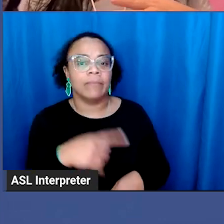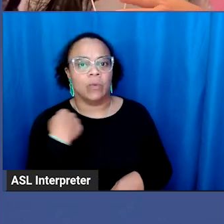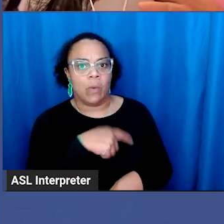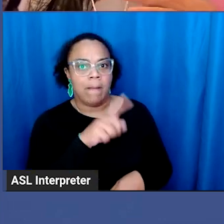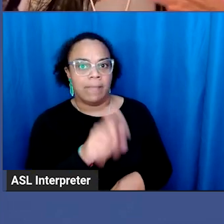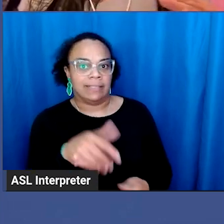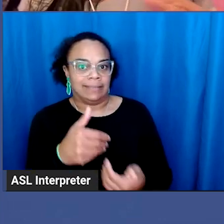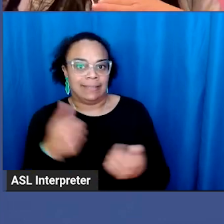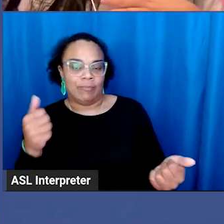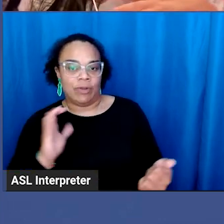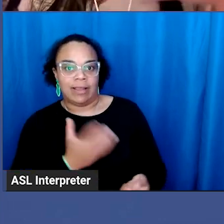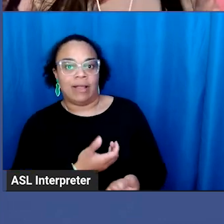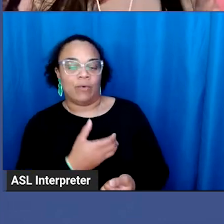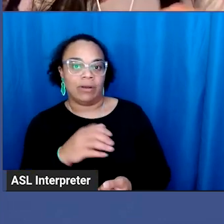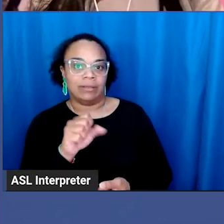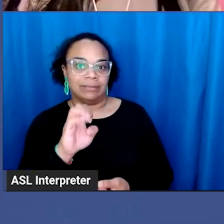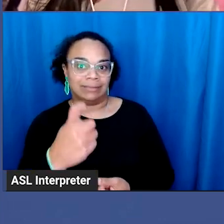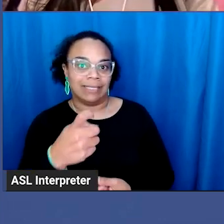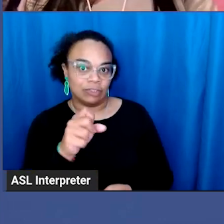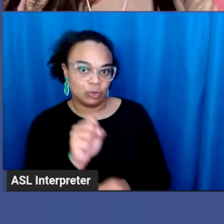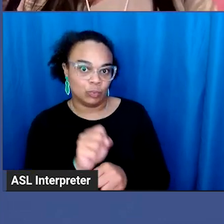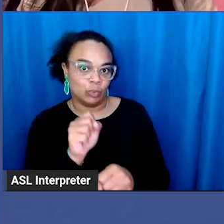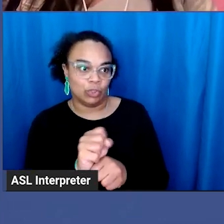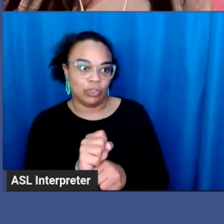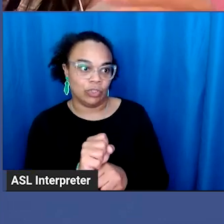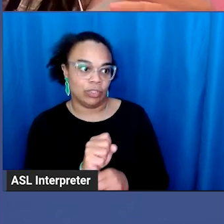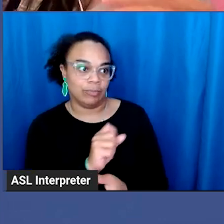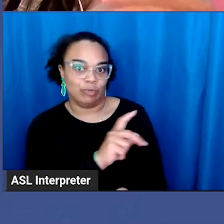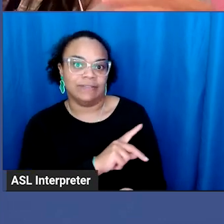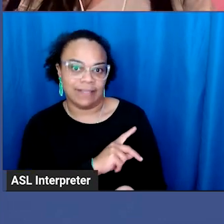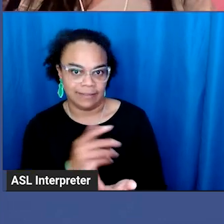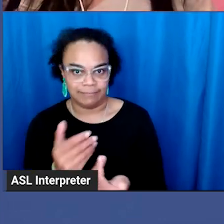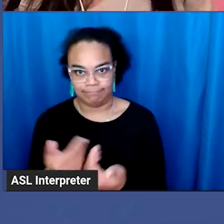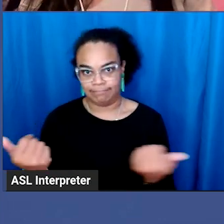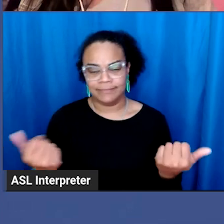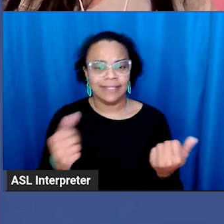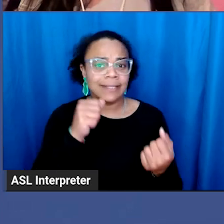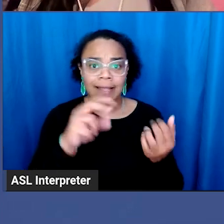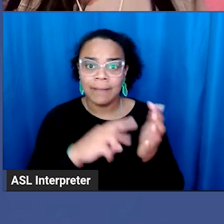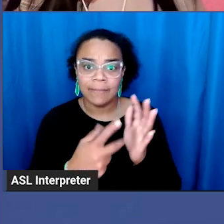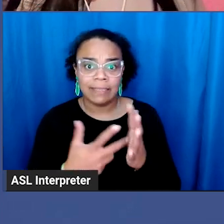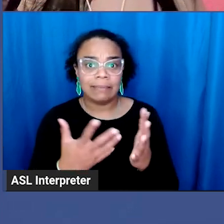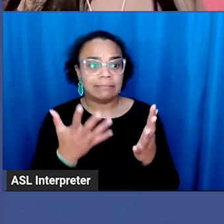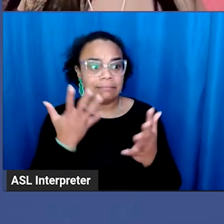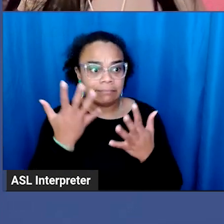separate. And it's not because we're being ashamed of anything